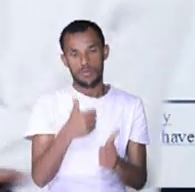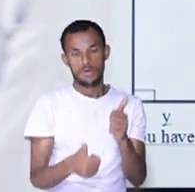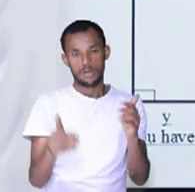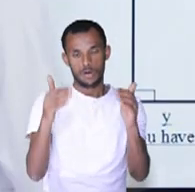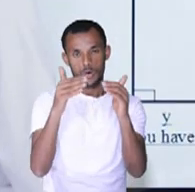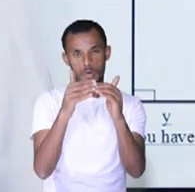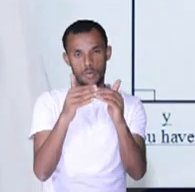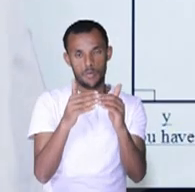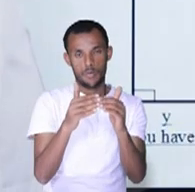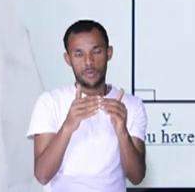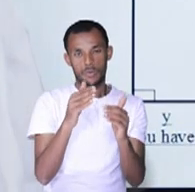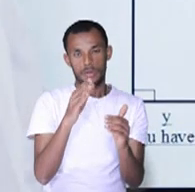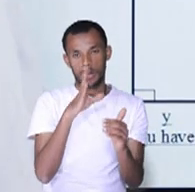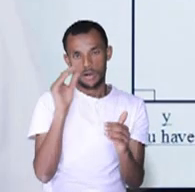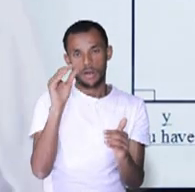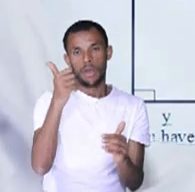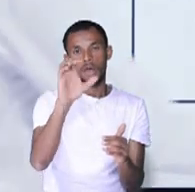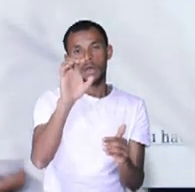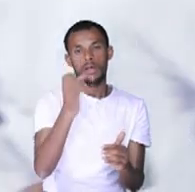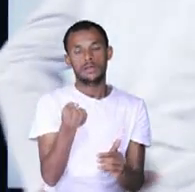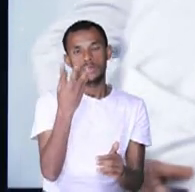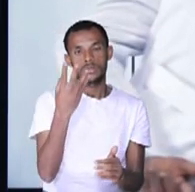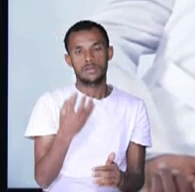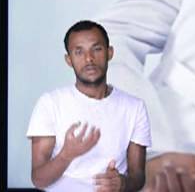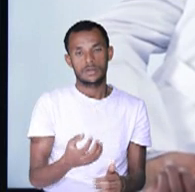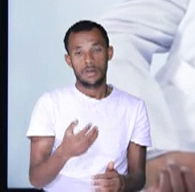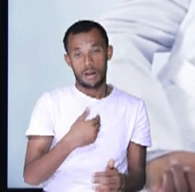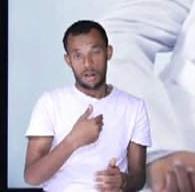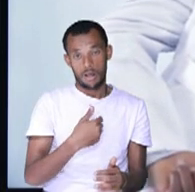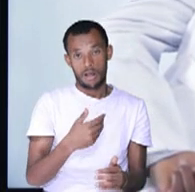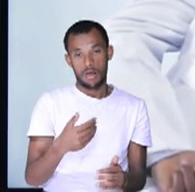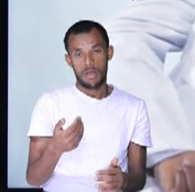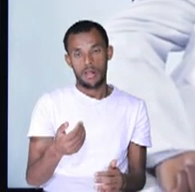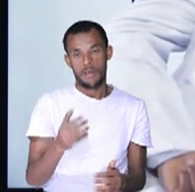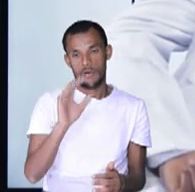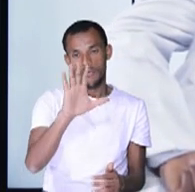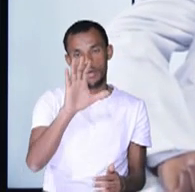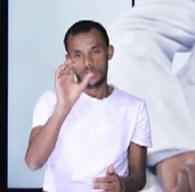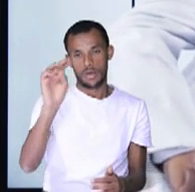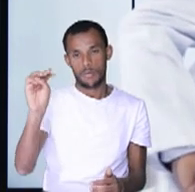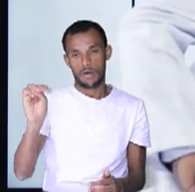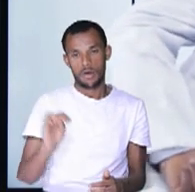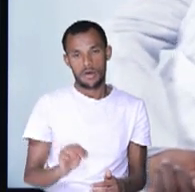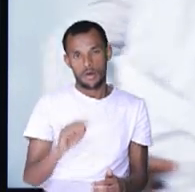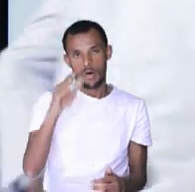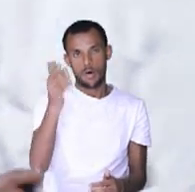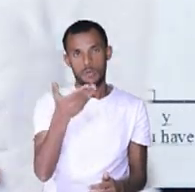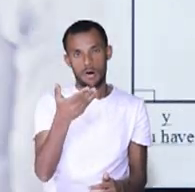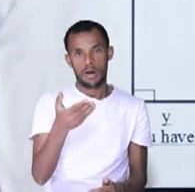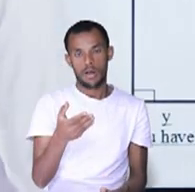equals to, and what is AE? It's also given 5 centimeter